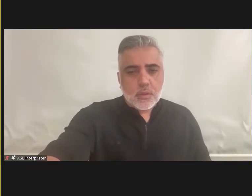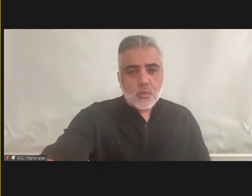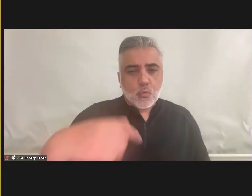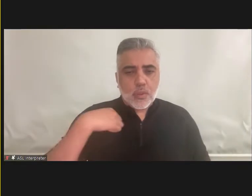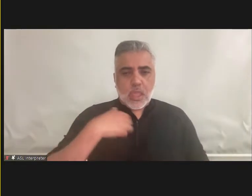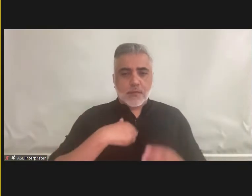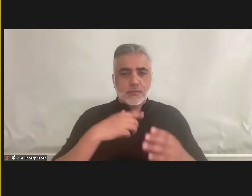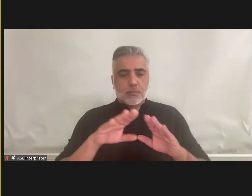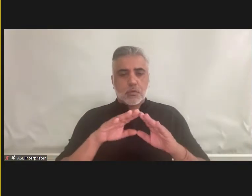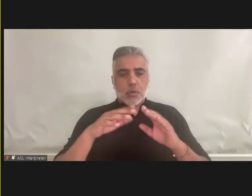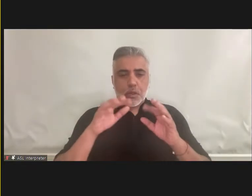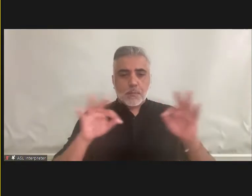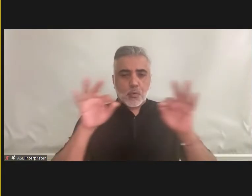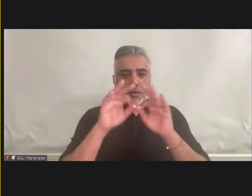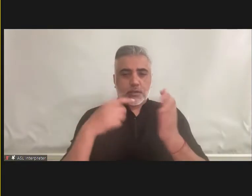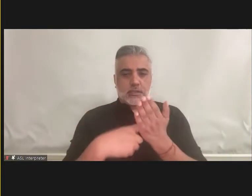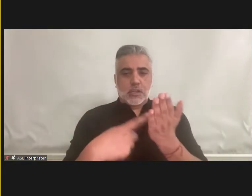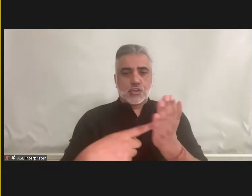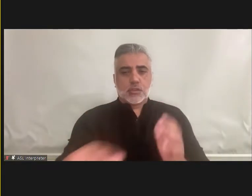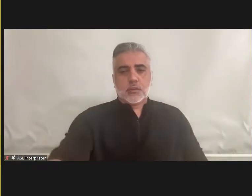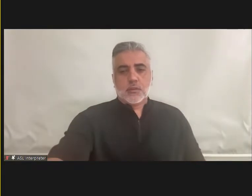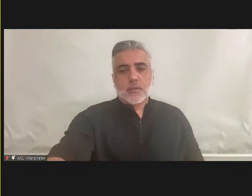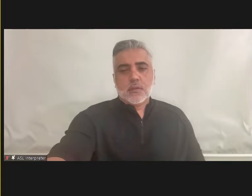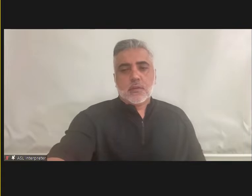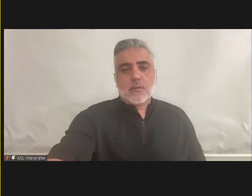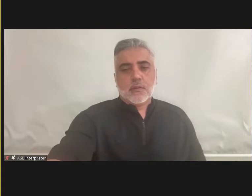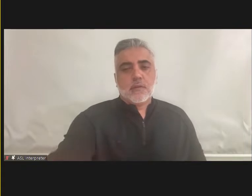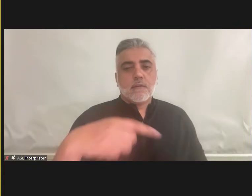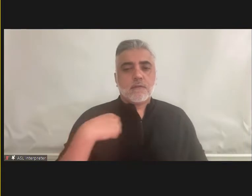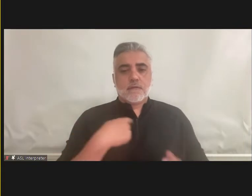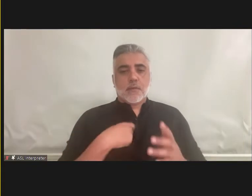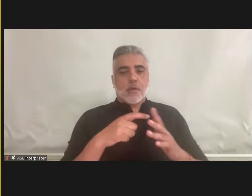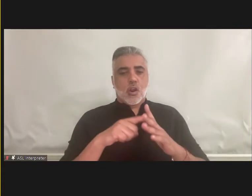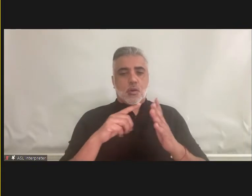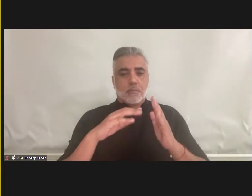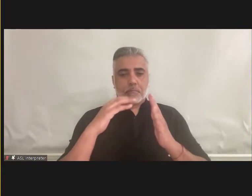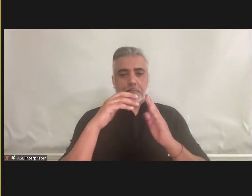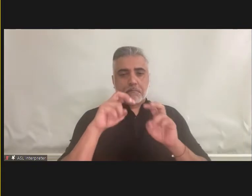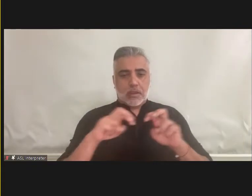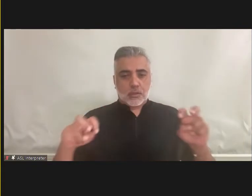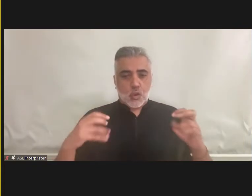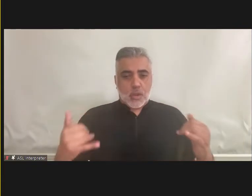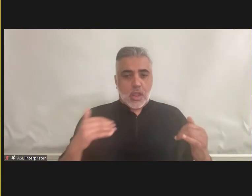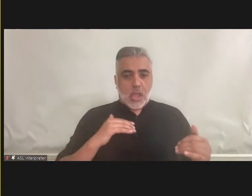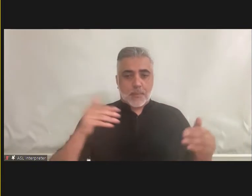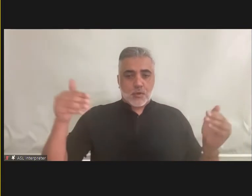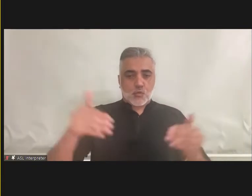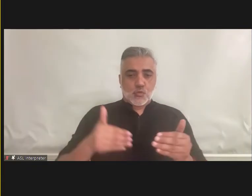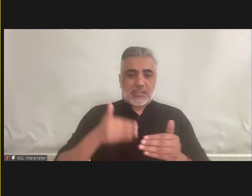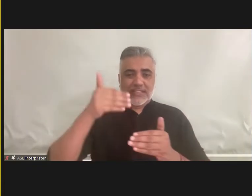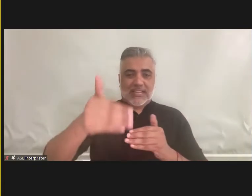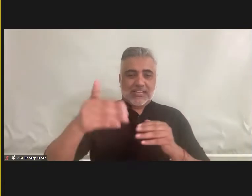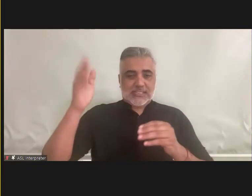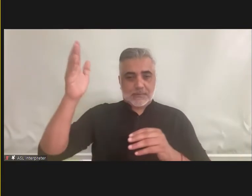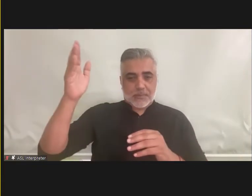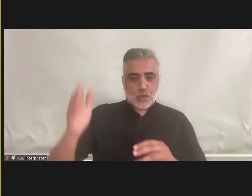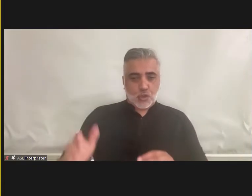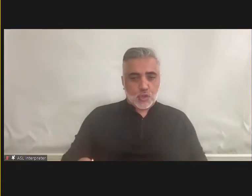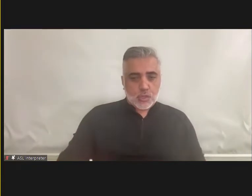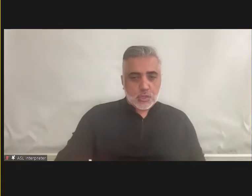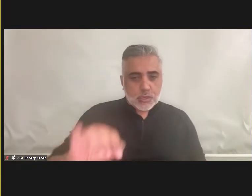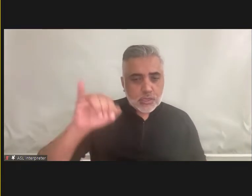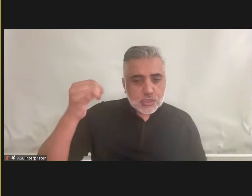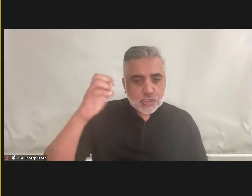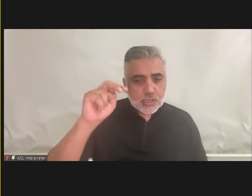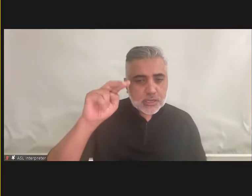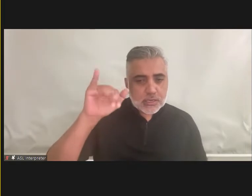discussions from our panelists. And right now, I'm delighted to introduce our next speaker. Our next speaker is Jenny